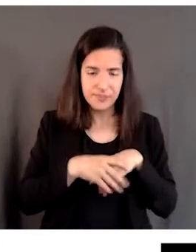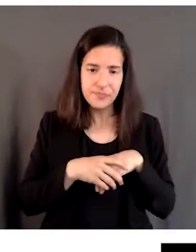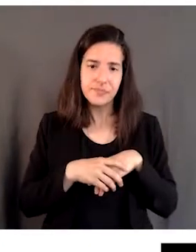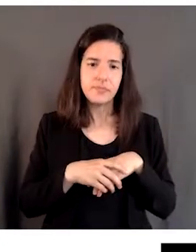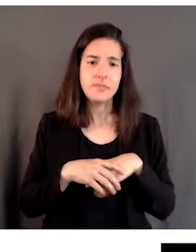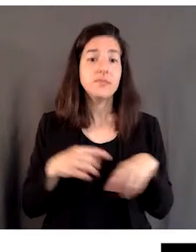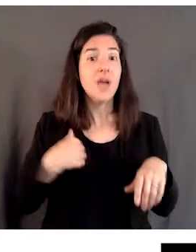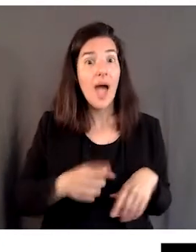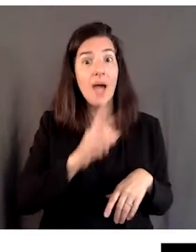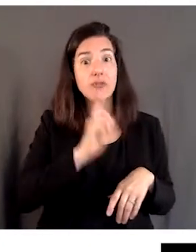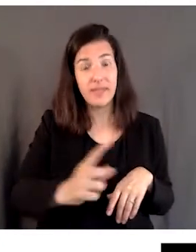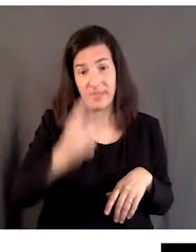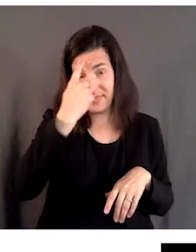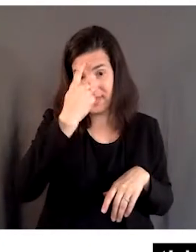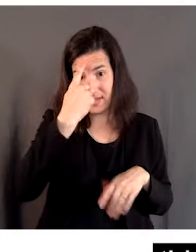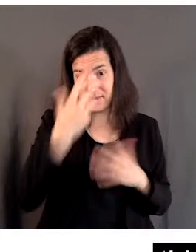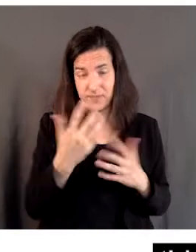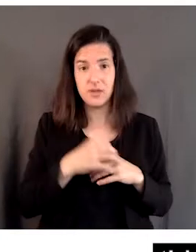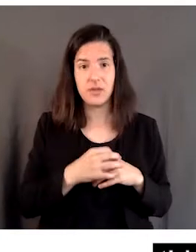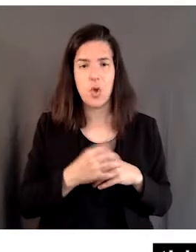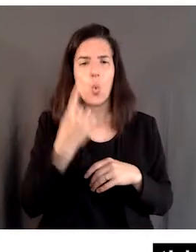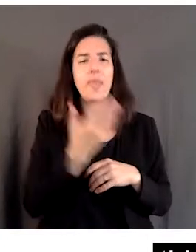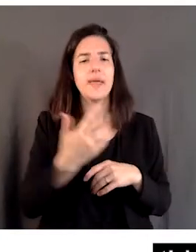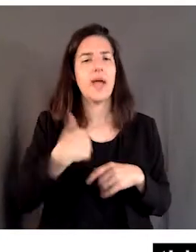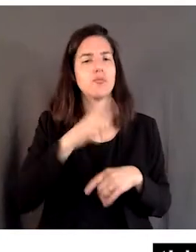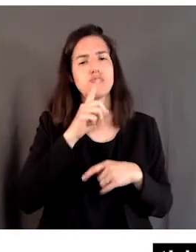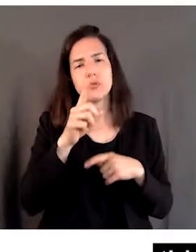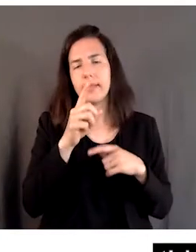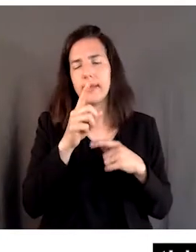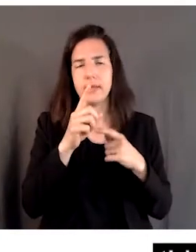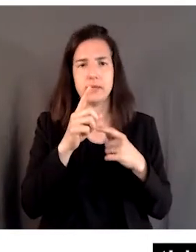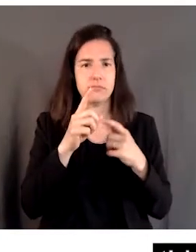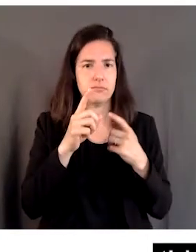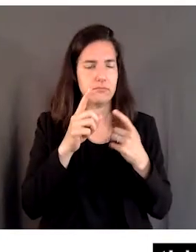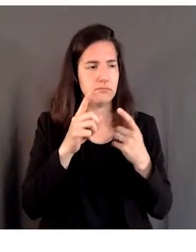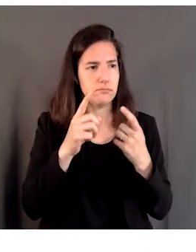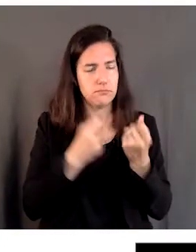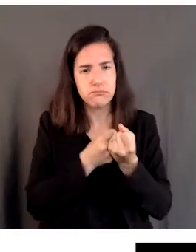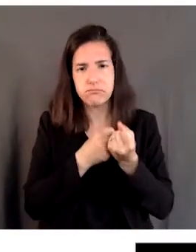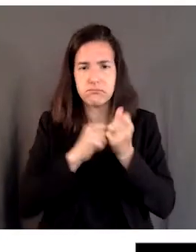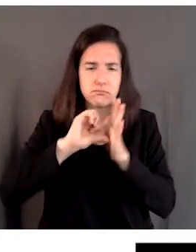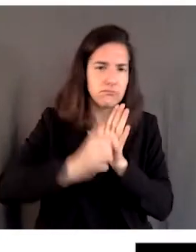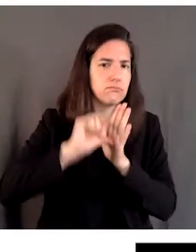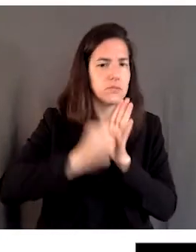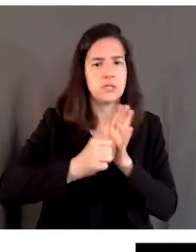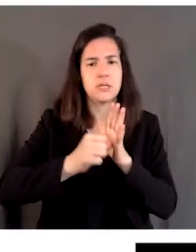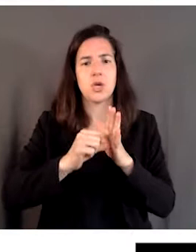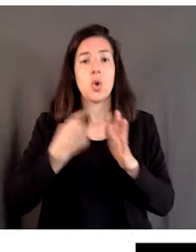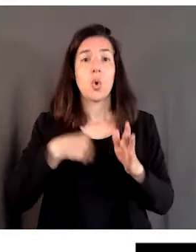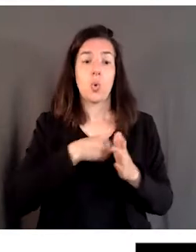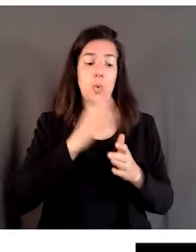I really think that. So this is one thing I'm really big on, is that we will create